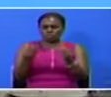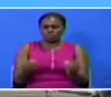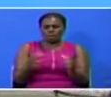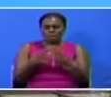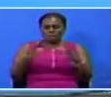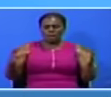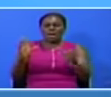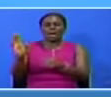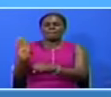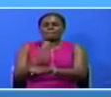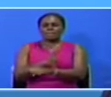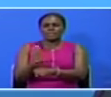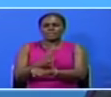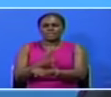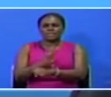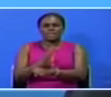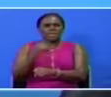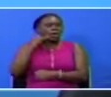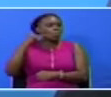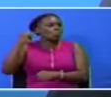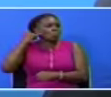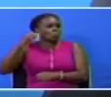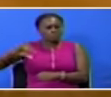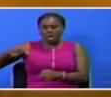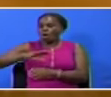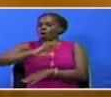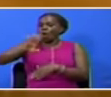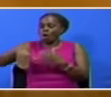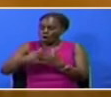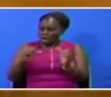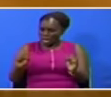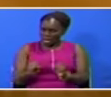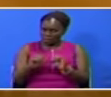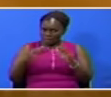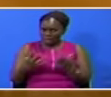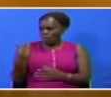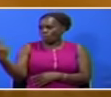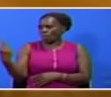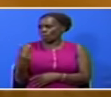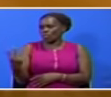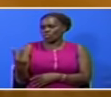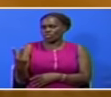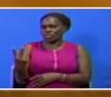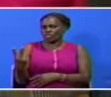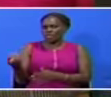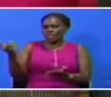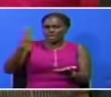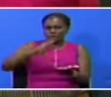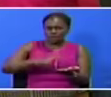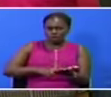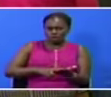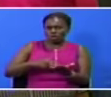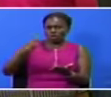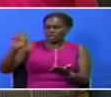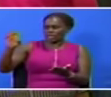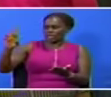his business with a new stall in Nakuru town. All this only happened after the two young entrepreneurs enrolled for the Kerocha